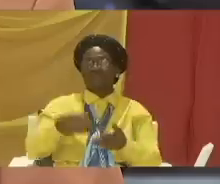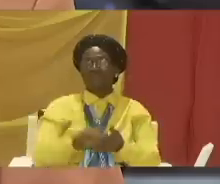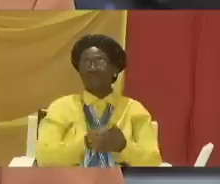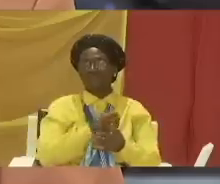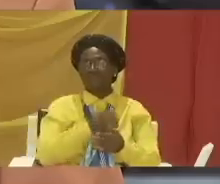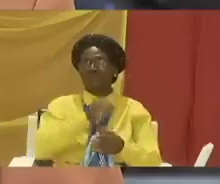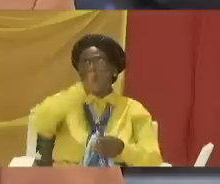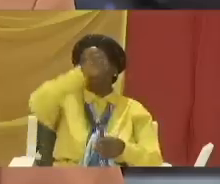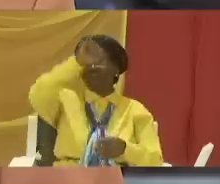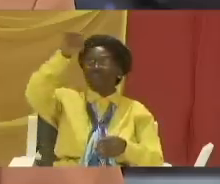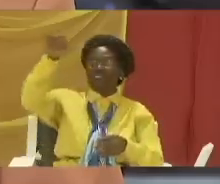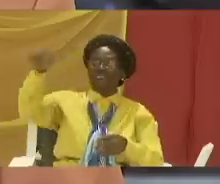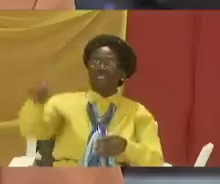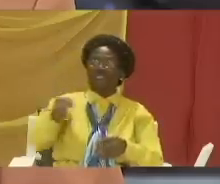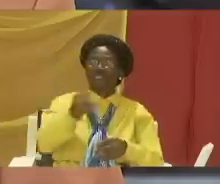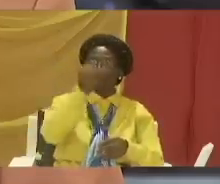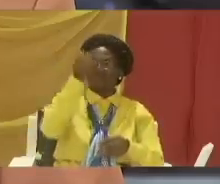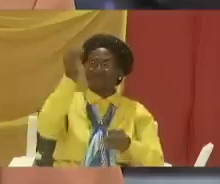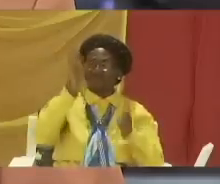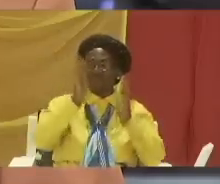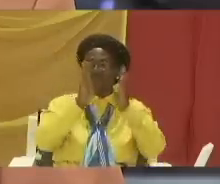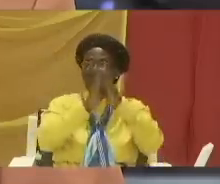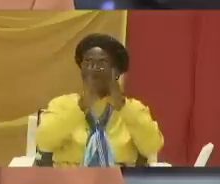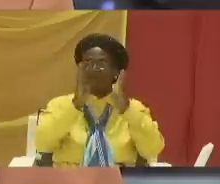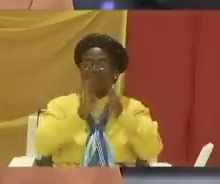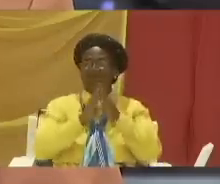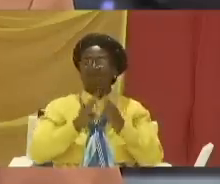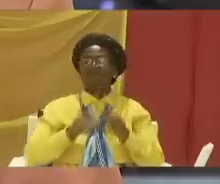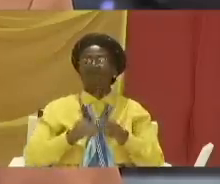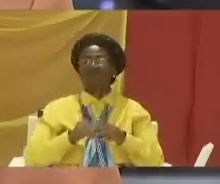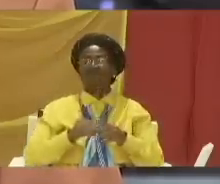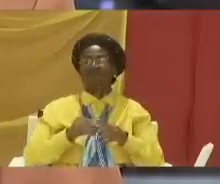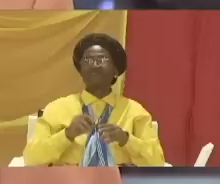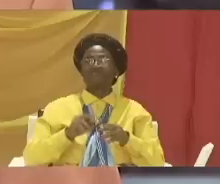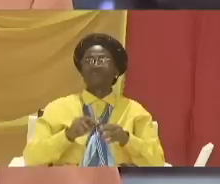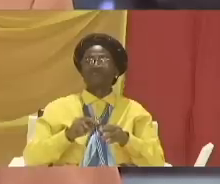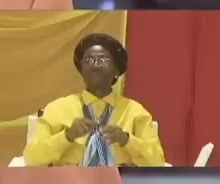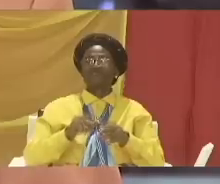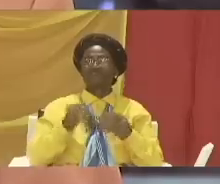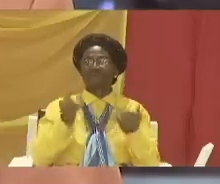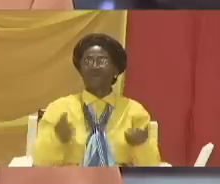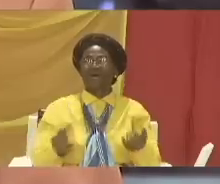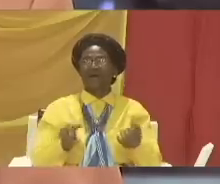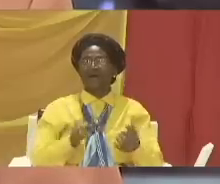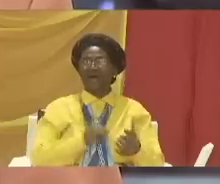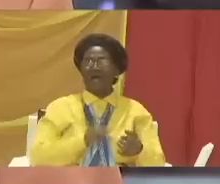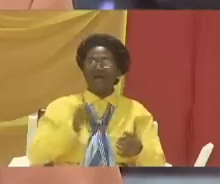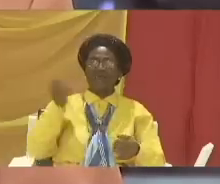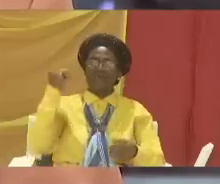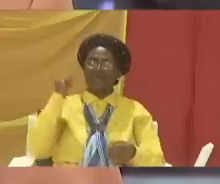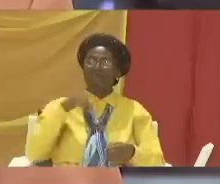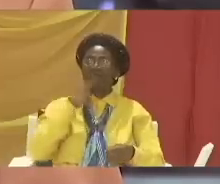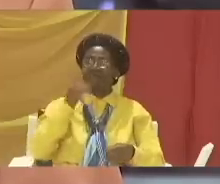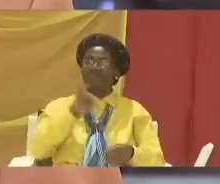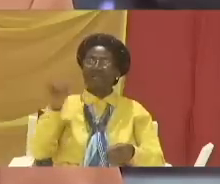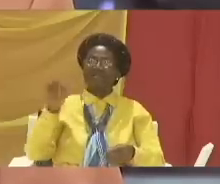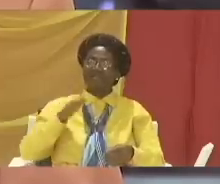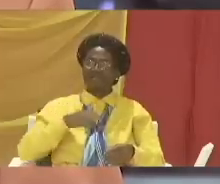2. Revelation 21, verse 2. And I was telling my children,